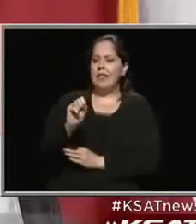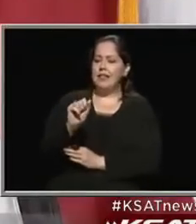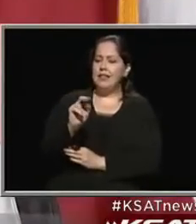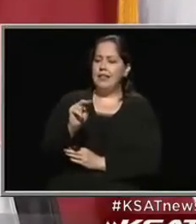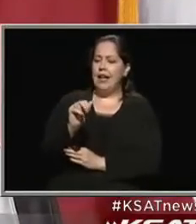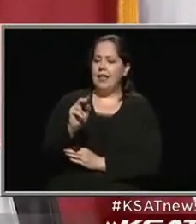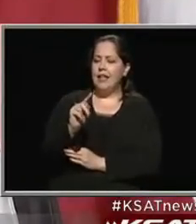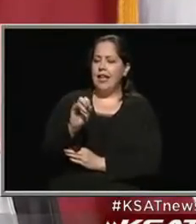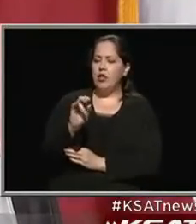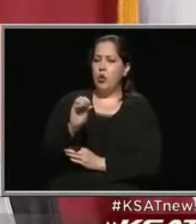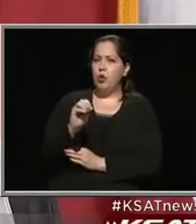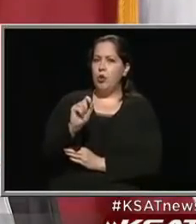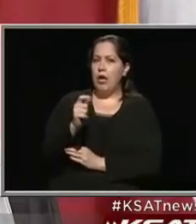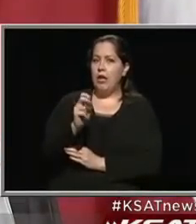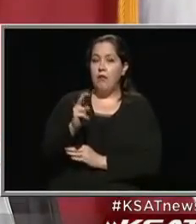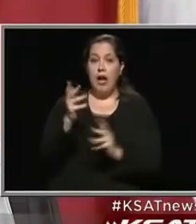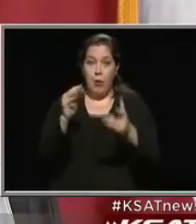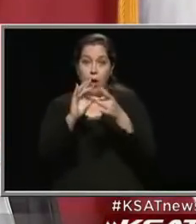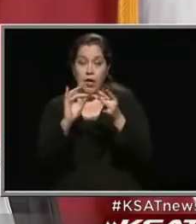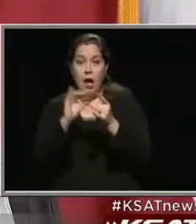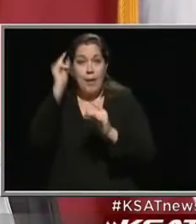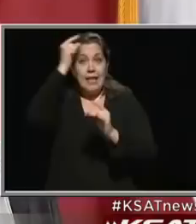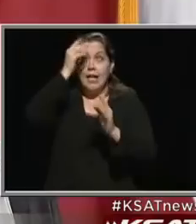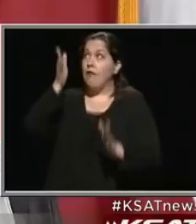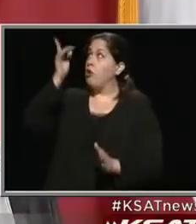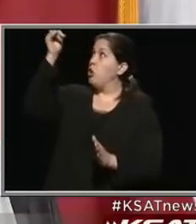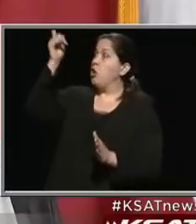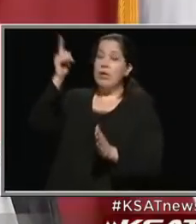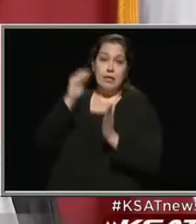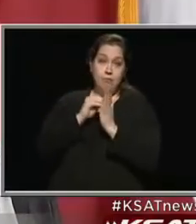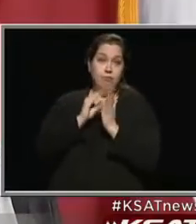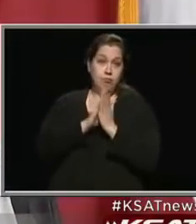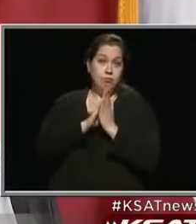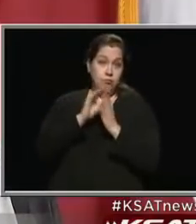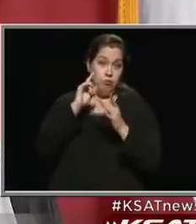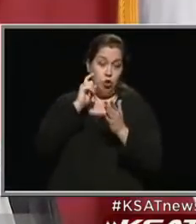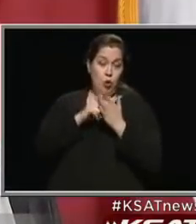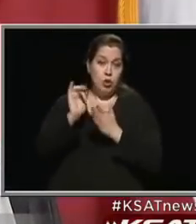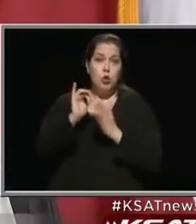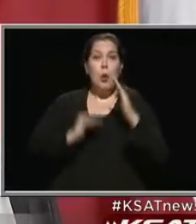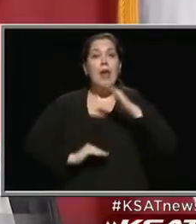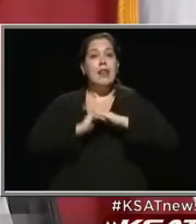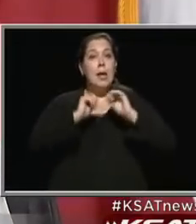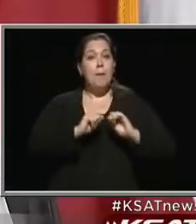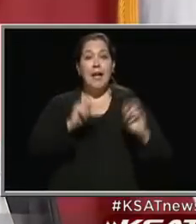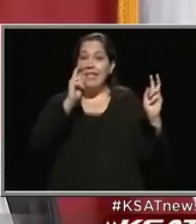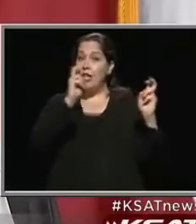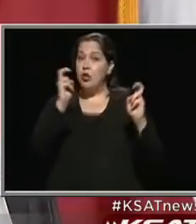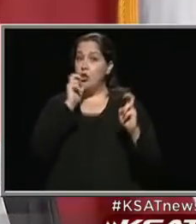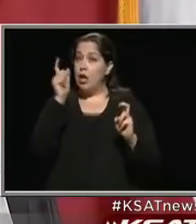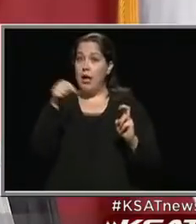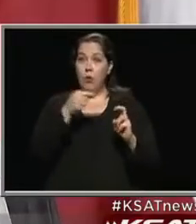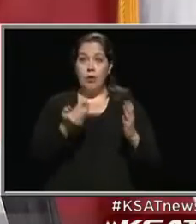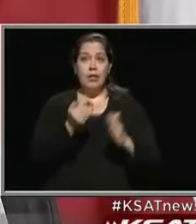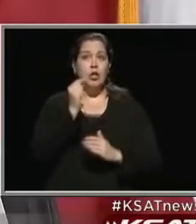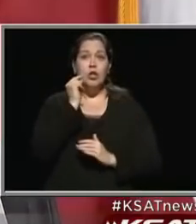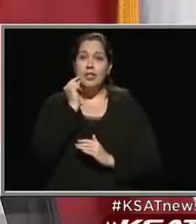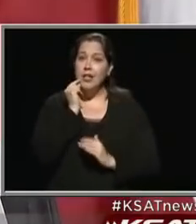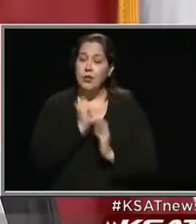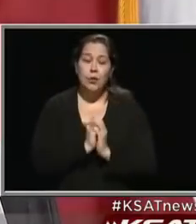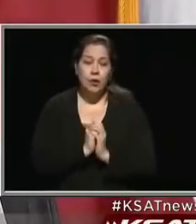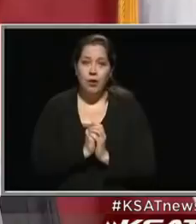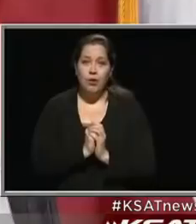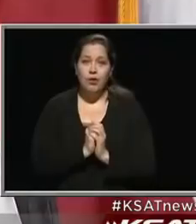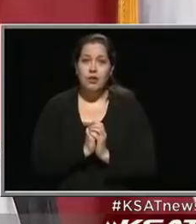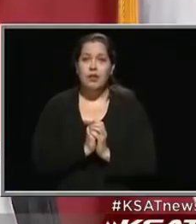covid19.sanantonio.gov. And I do want to note, the governor has made note of this. The capacity issues are not just here in San Antonio and Bexar County. They're out